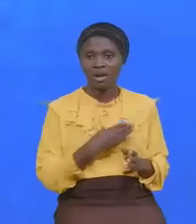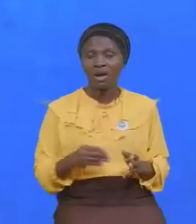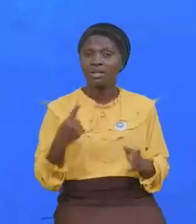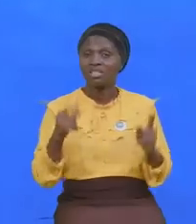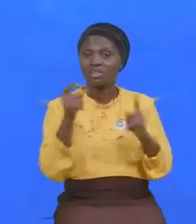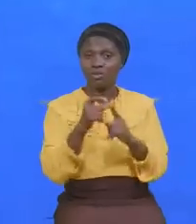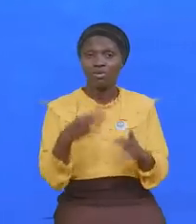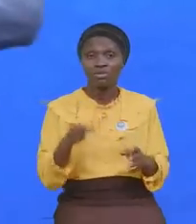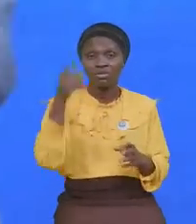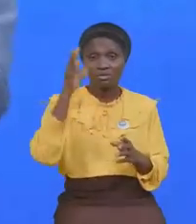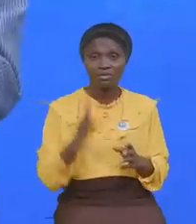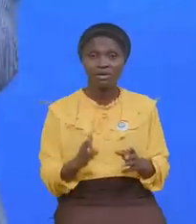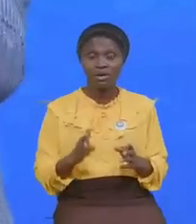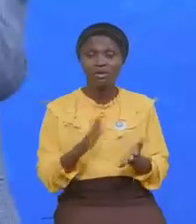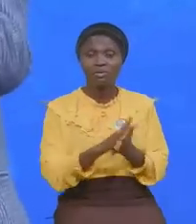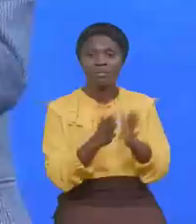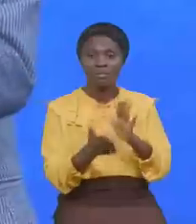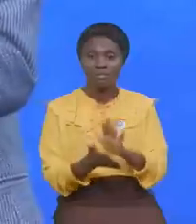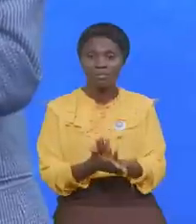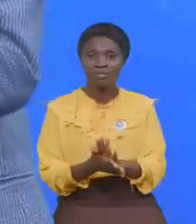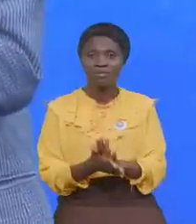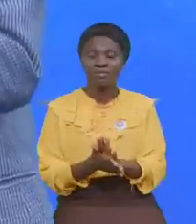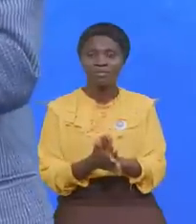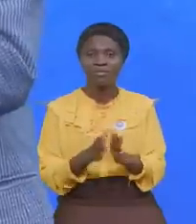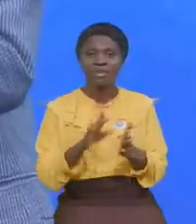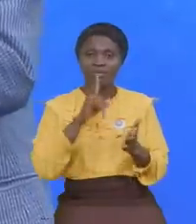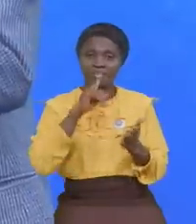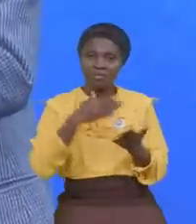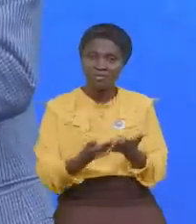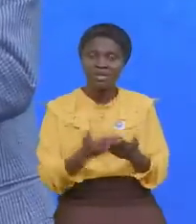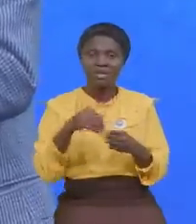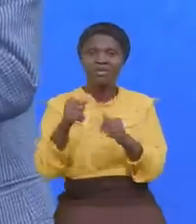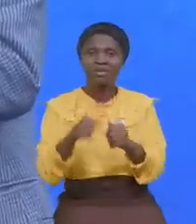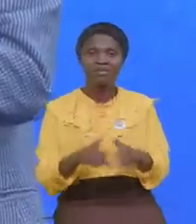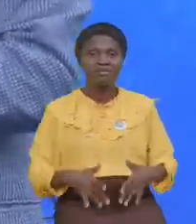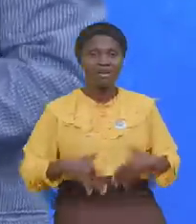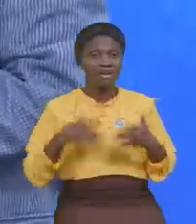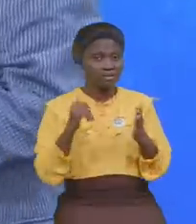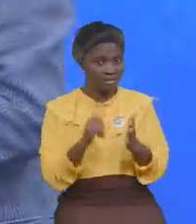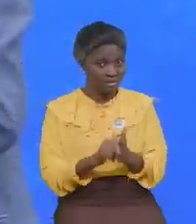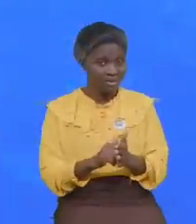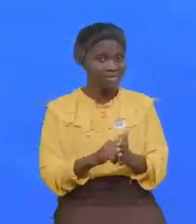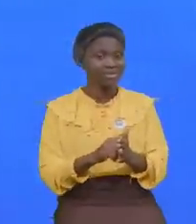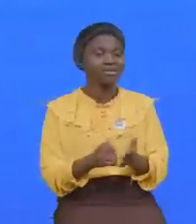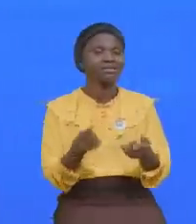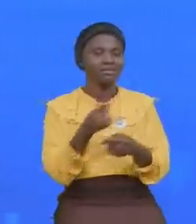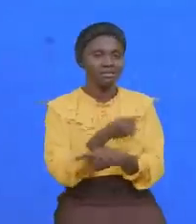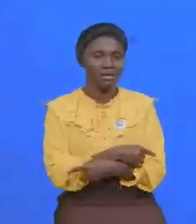of God became evident in every life that very day.